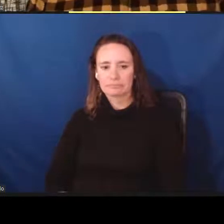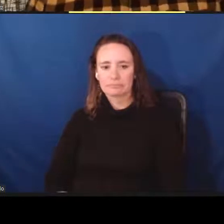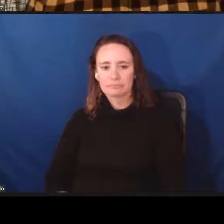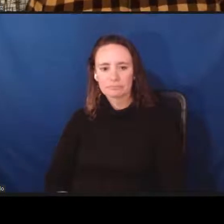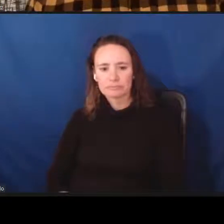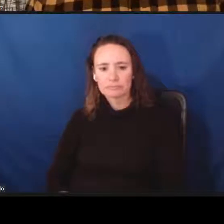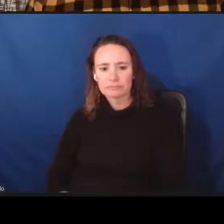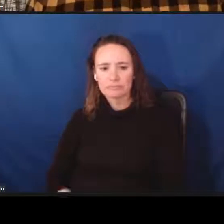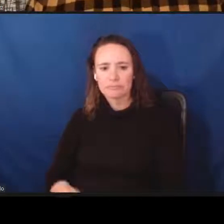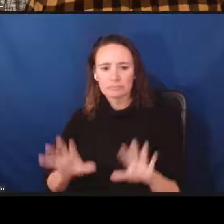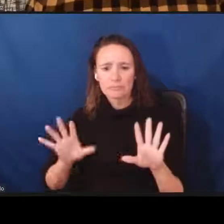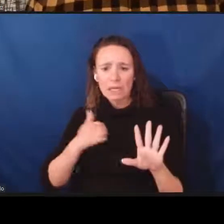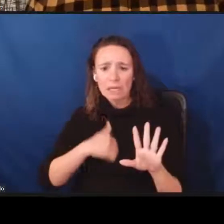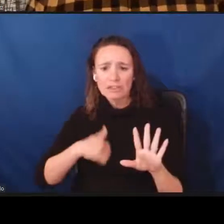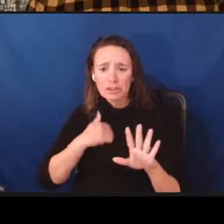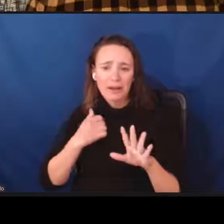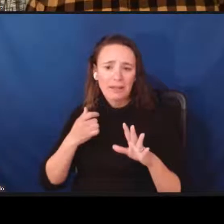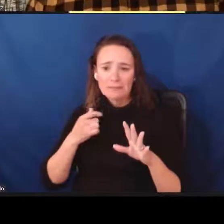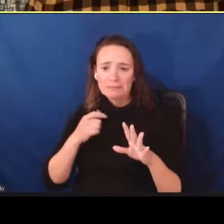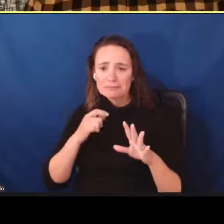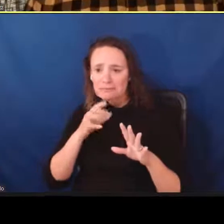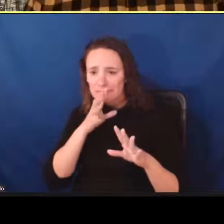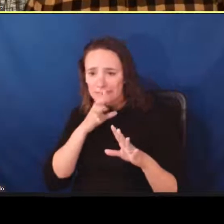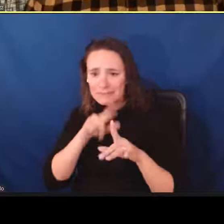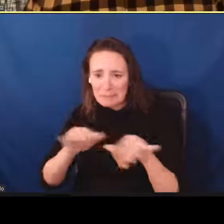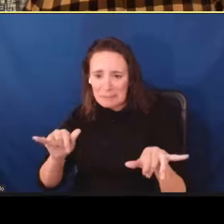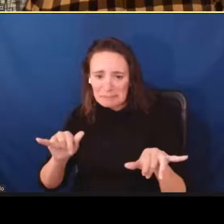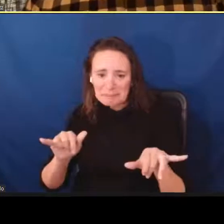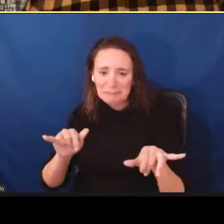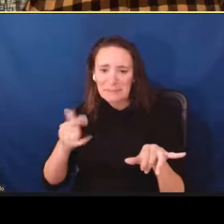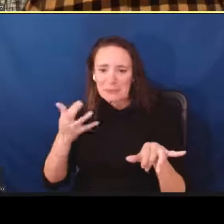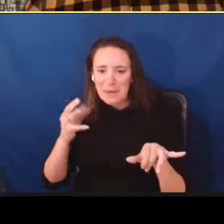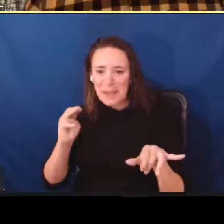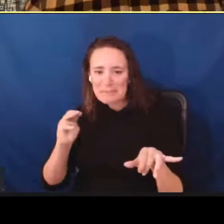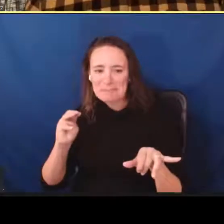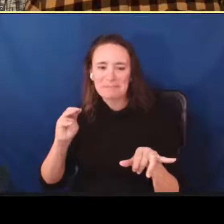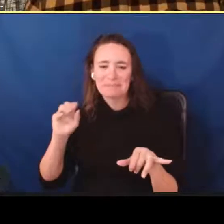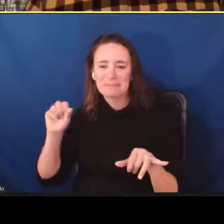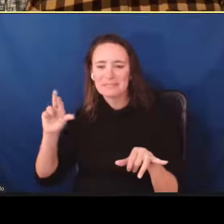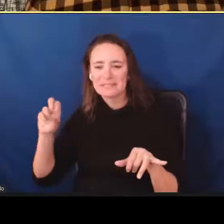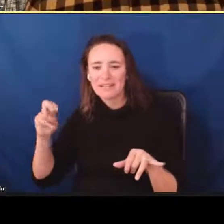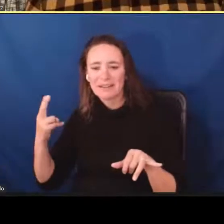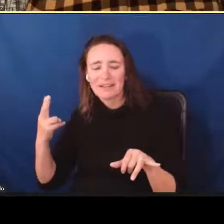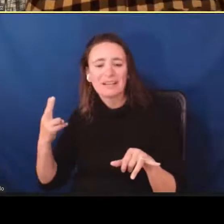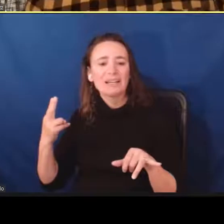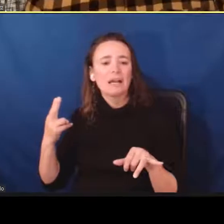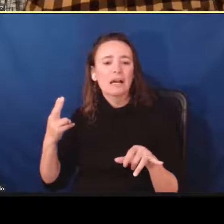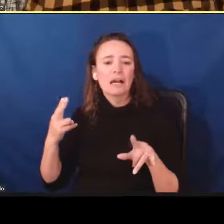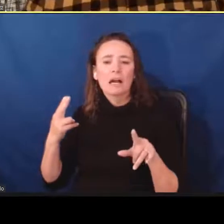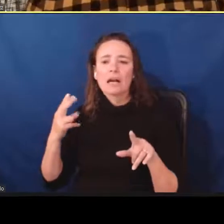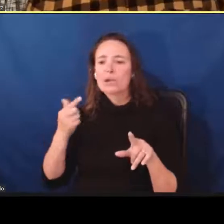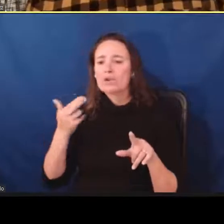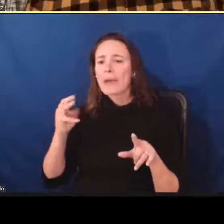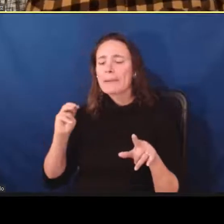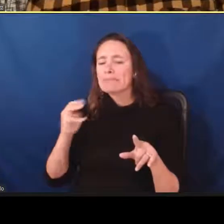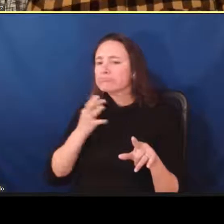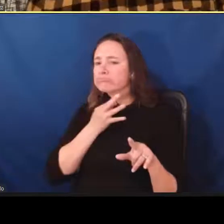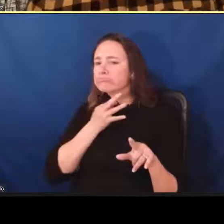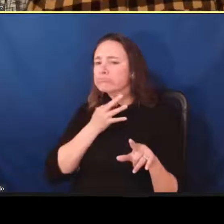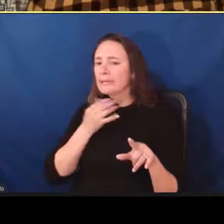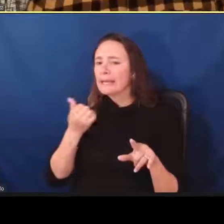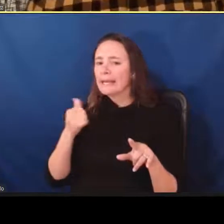wondering I'm sorry. Go ahead, Graham. I'm wondering if there was any sort of accommodations within